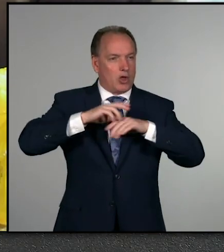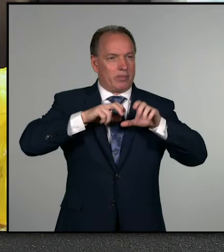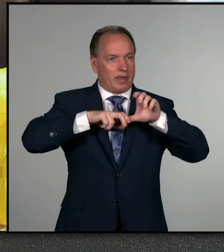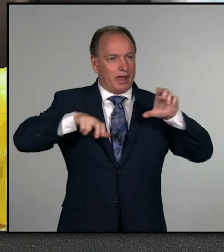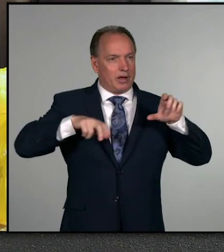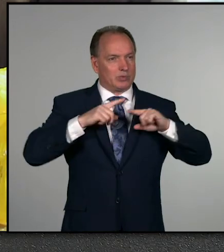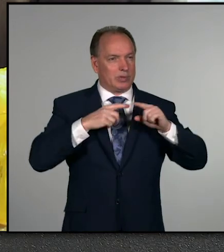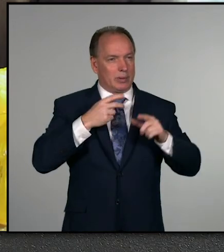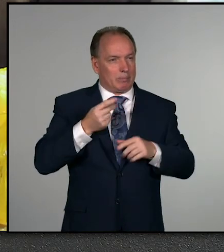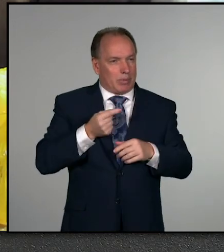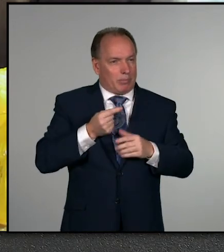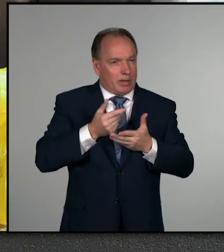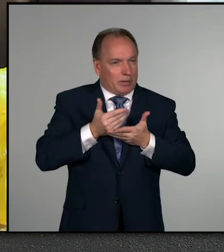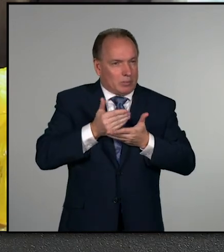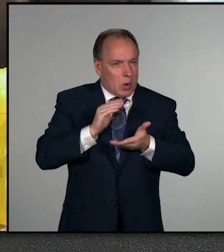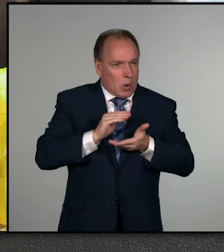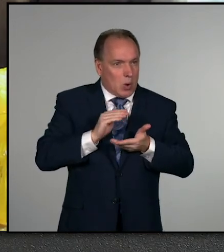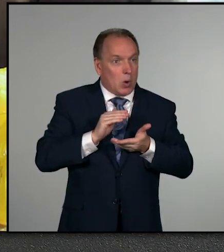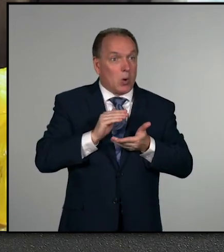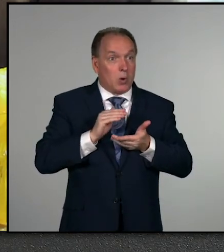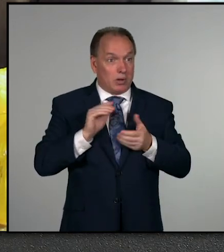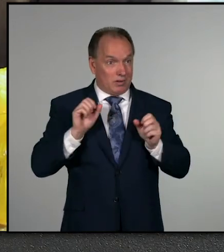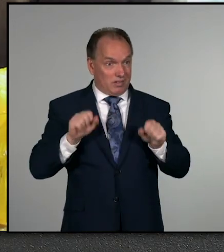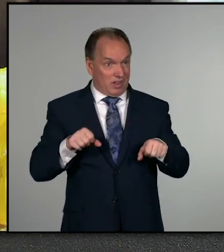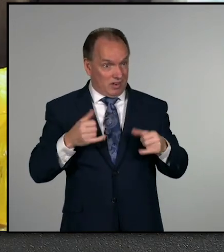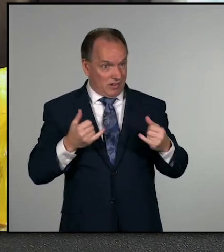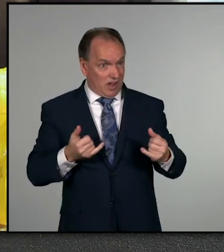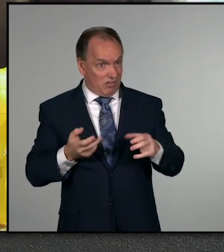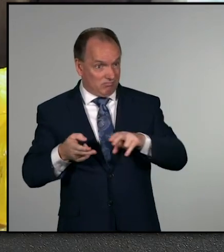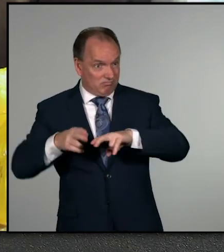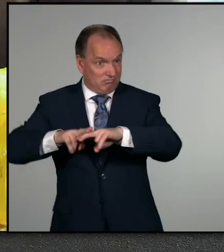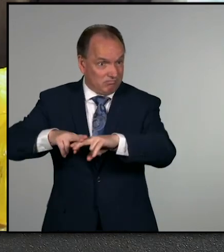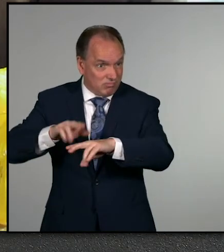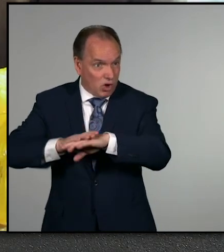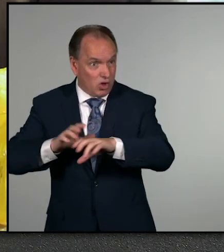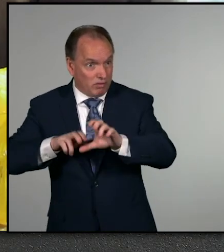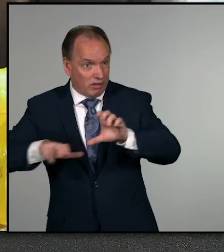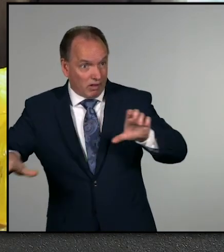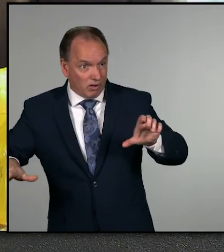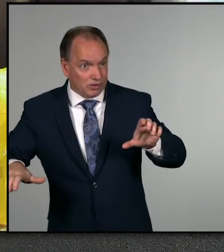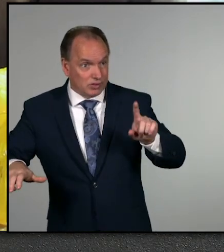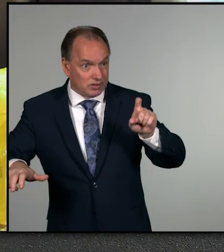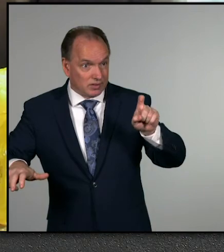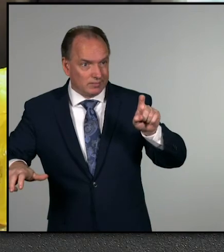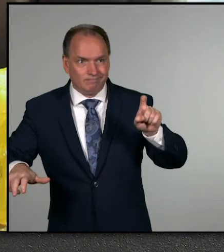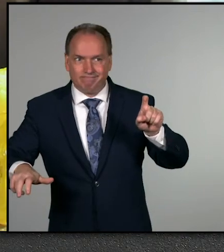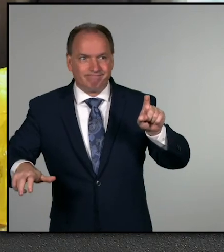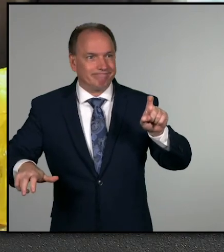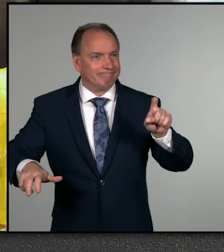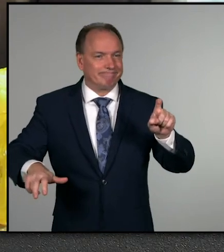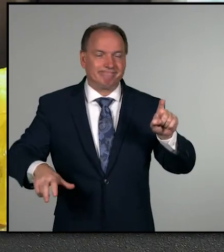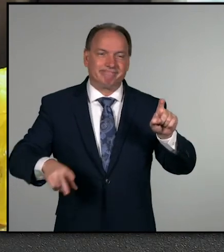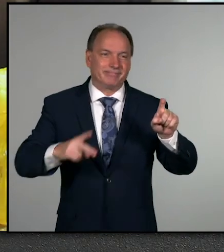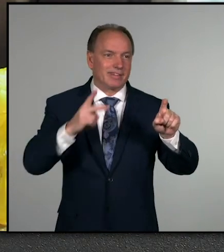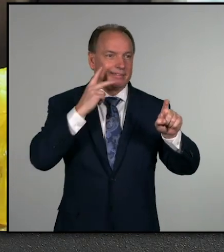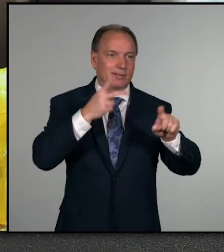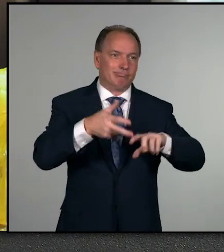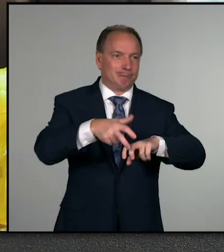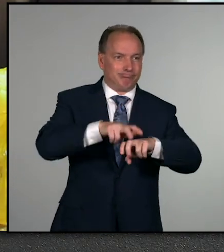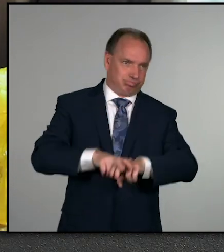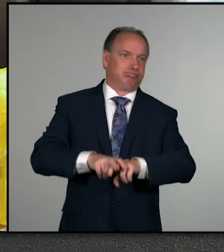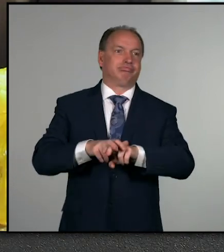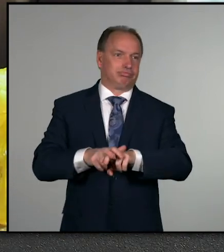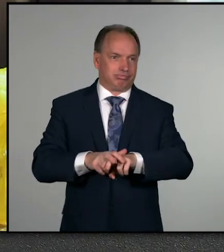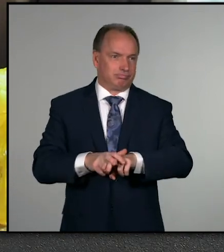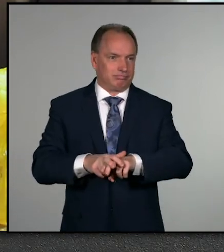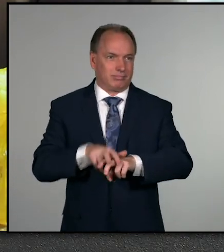when he was a puppy. Do you think Clifford can curl up on the couch now? Let's see what happens.